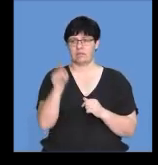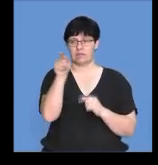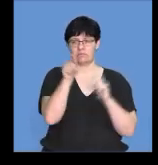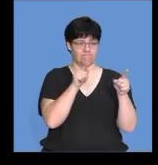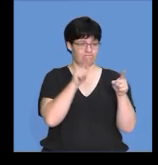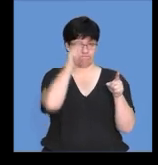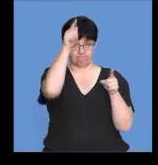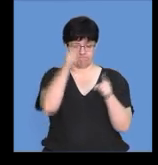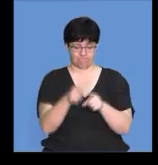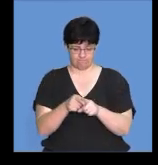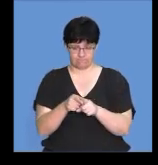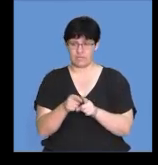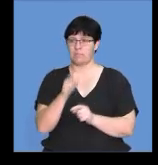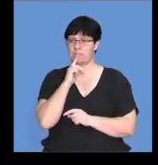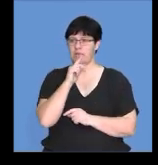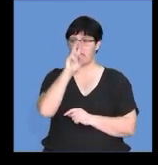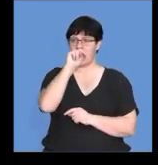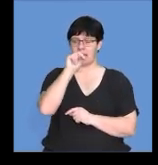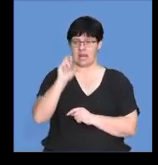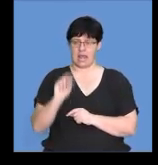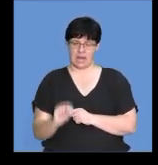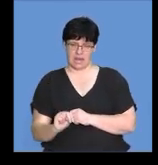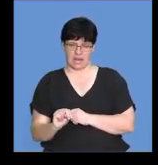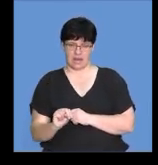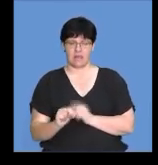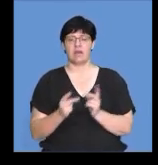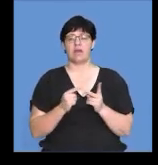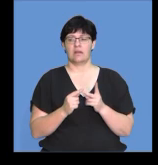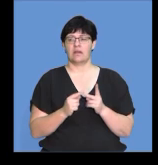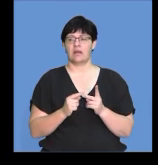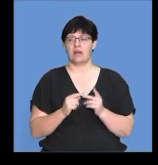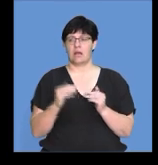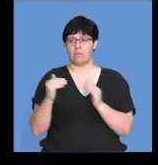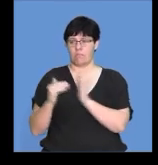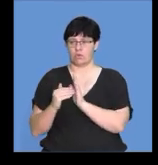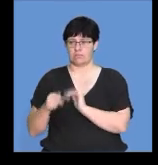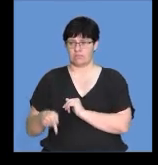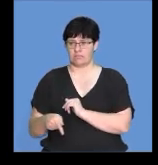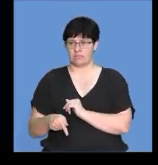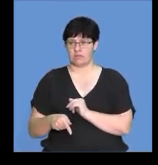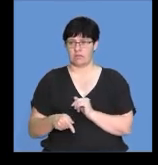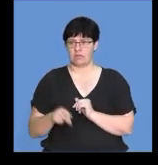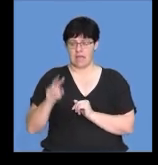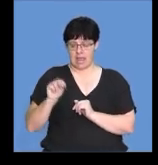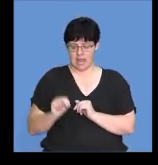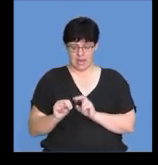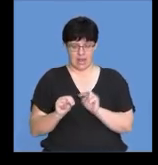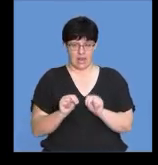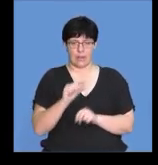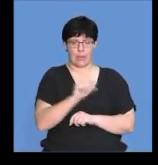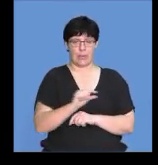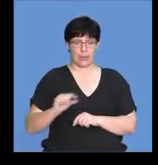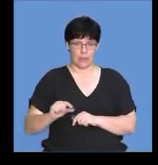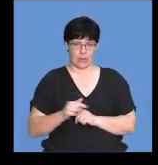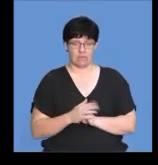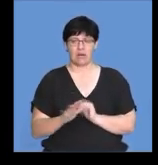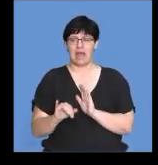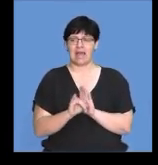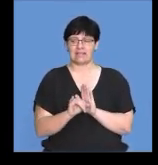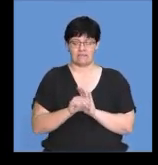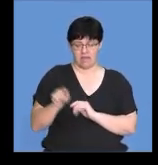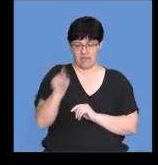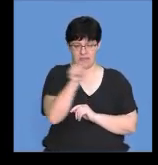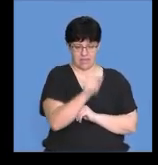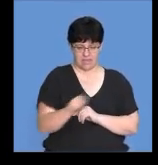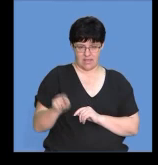that, so that's going to be that. And then the corner square here, right at the bottom, is a cross between those two. And you would have identified that